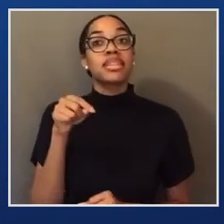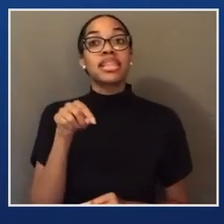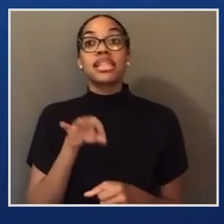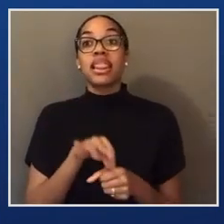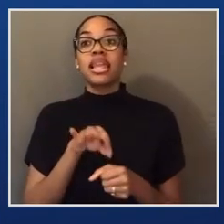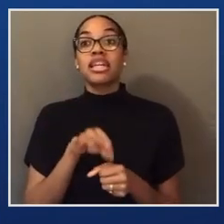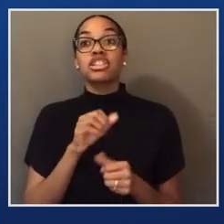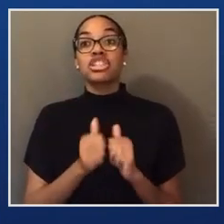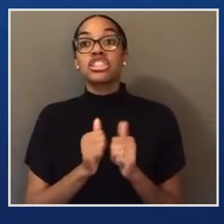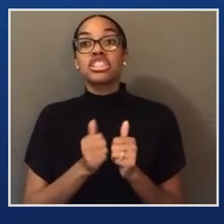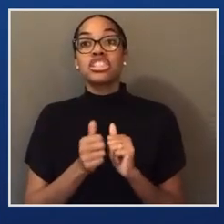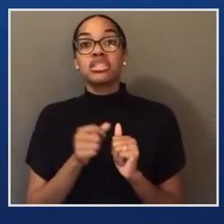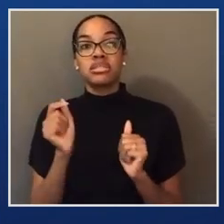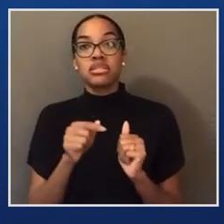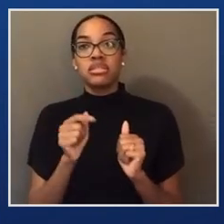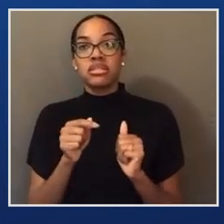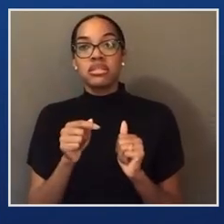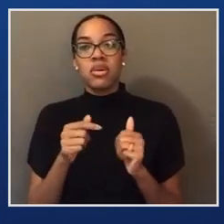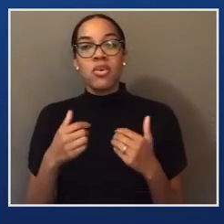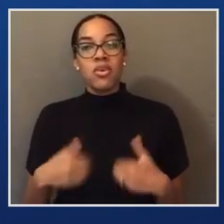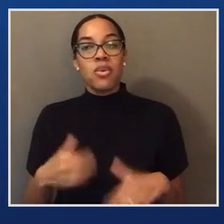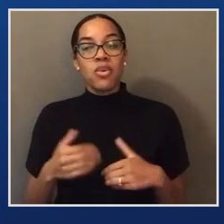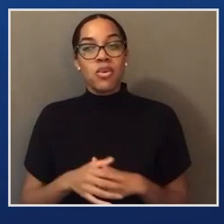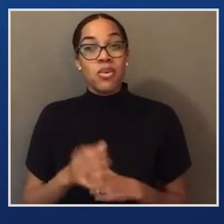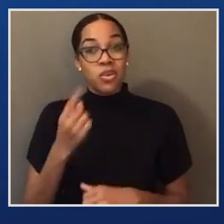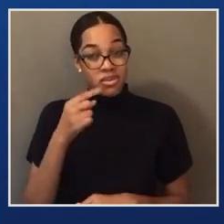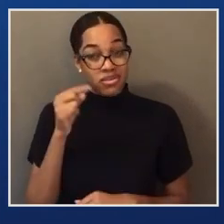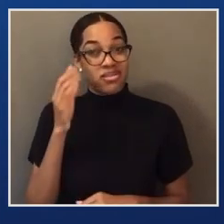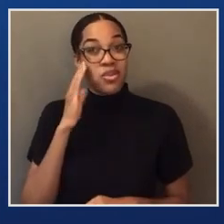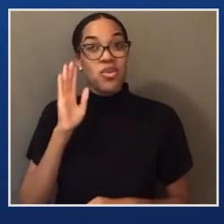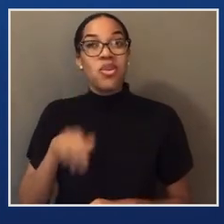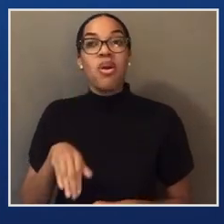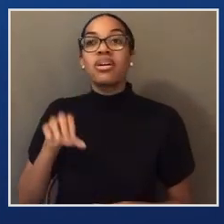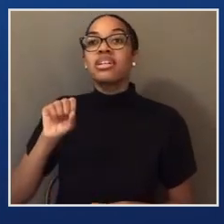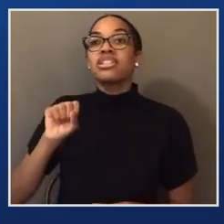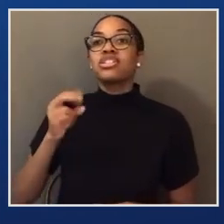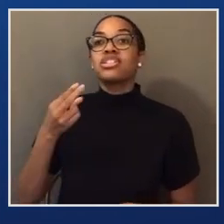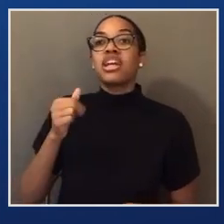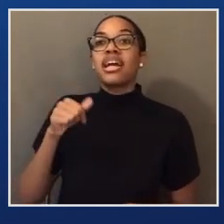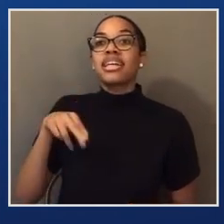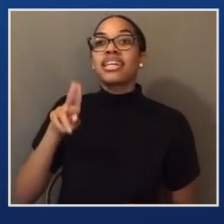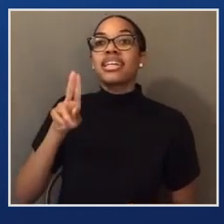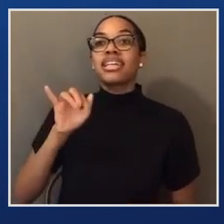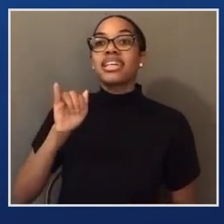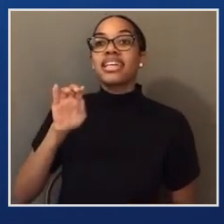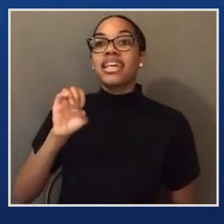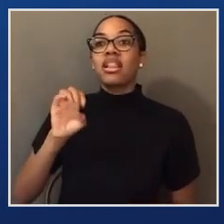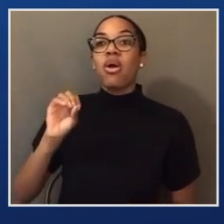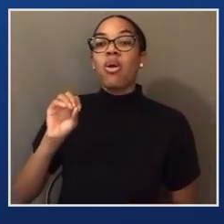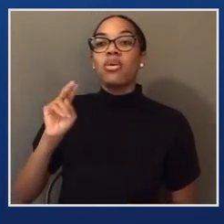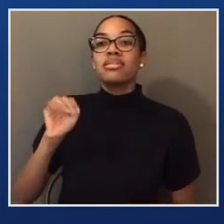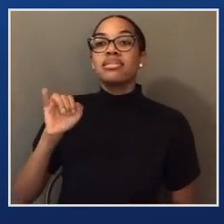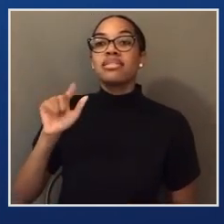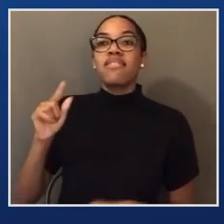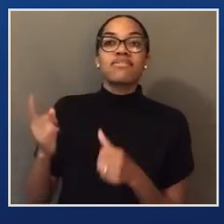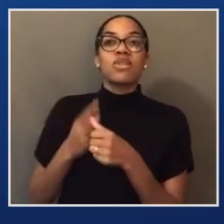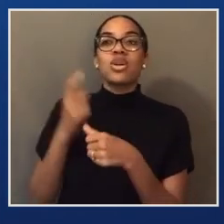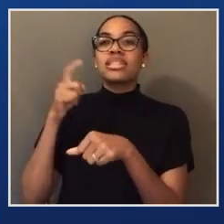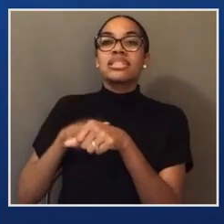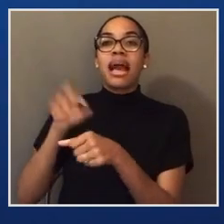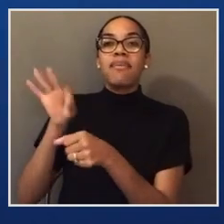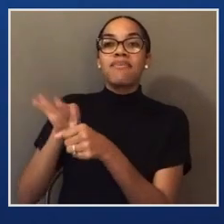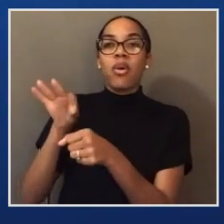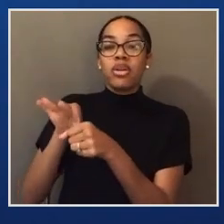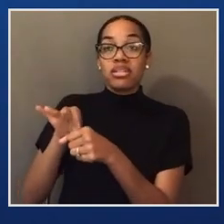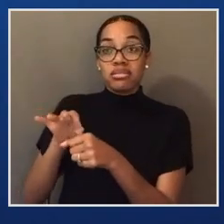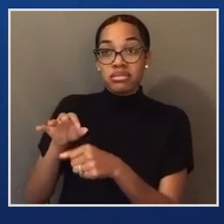This election marks Shaquille O'Neal's first time voting. Now, this is my friend. And when I heard that, I was like, for real, Shaq?